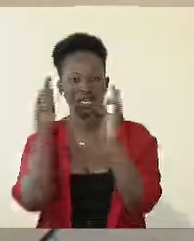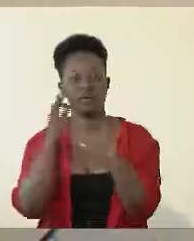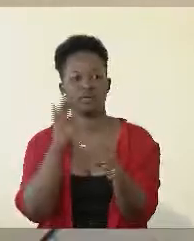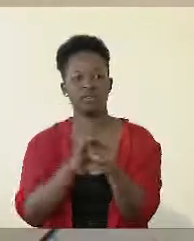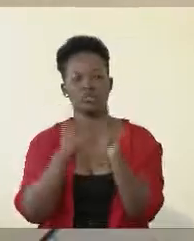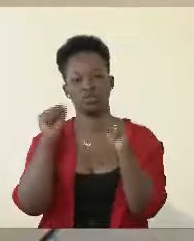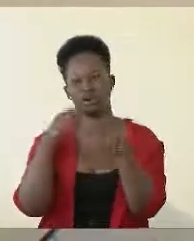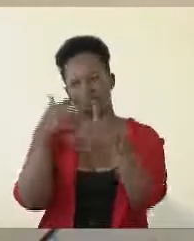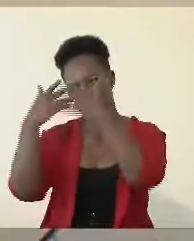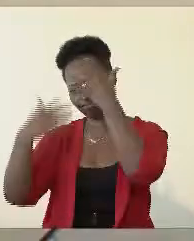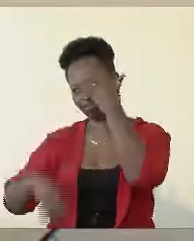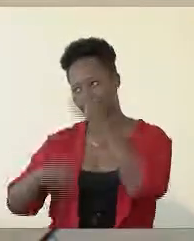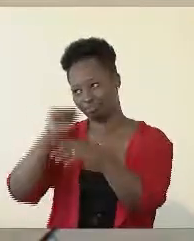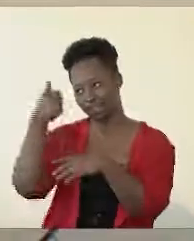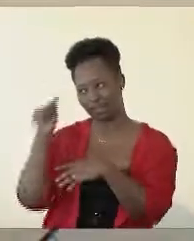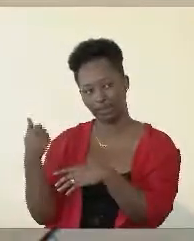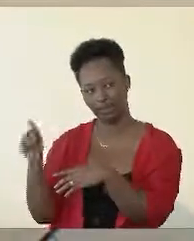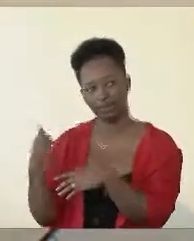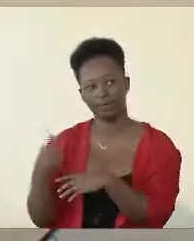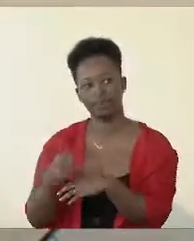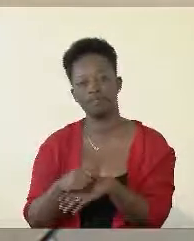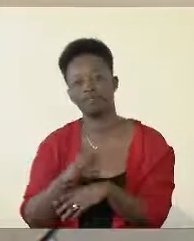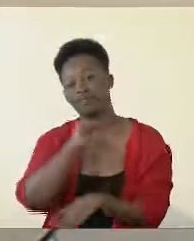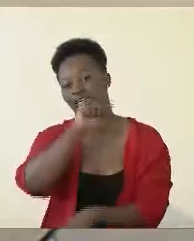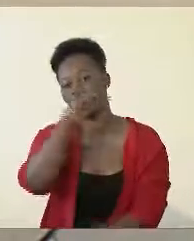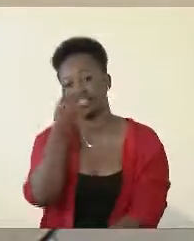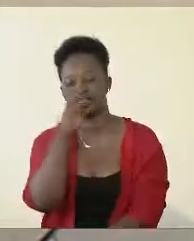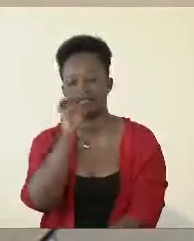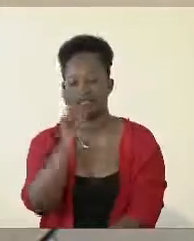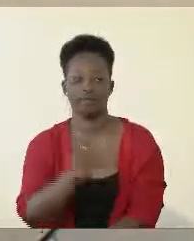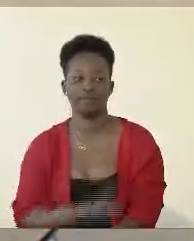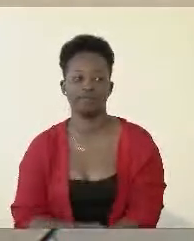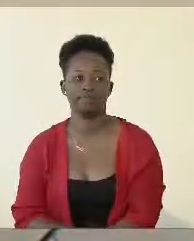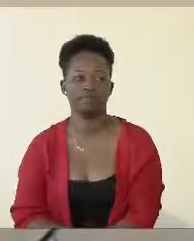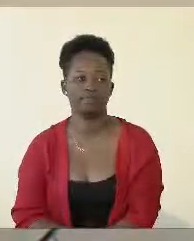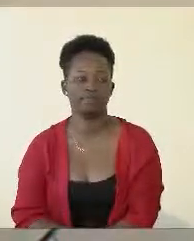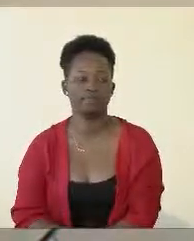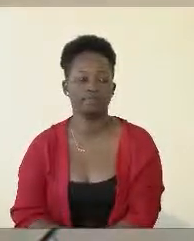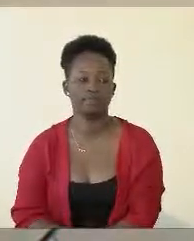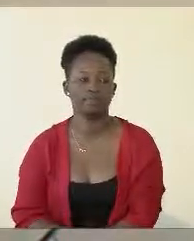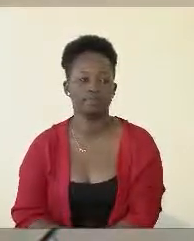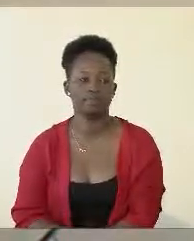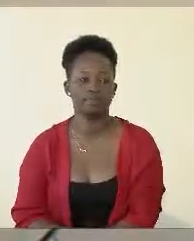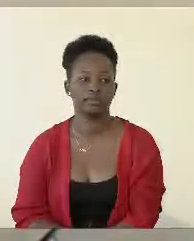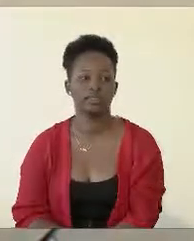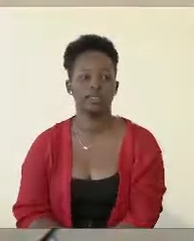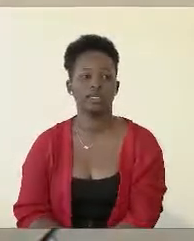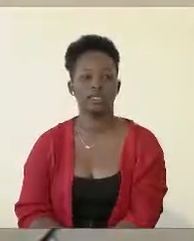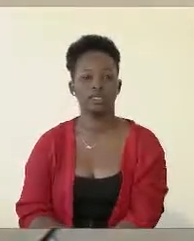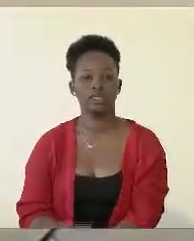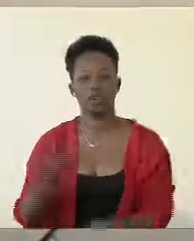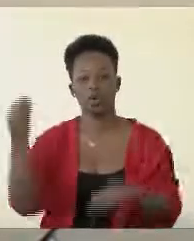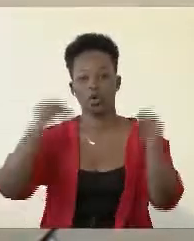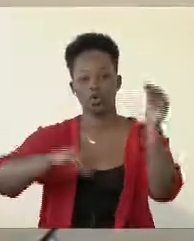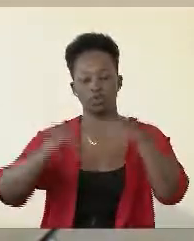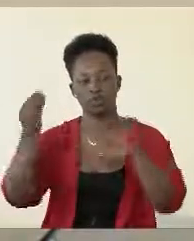Customers can easily come to your business premises. So well-developed infrastructure is very important.